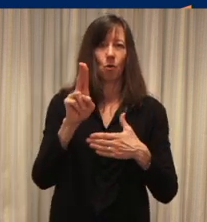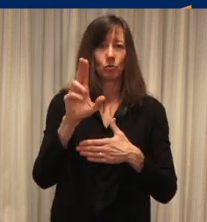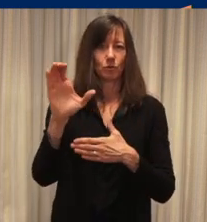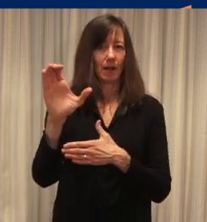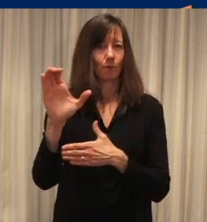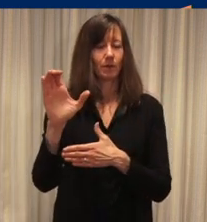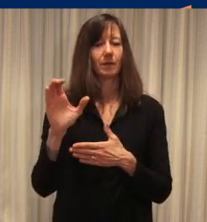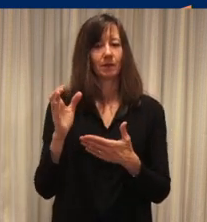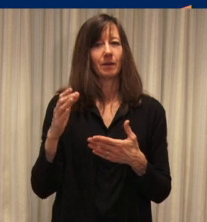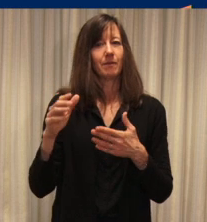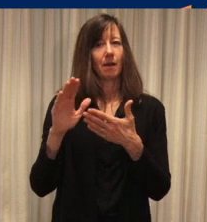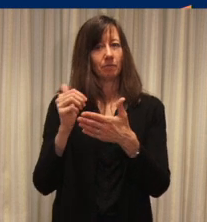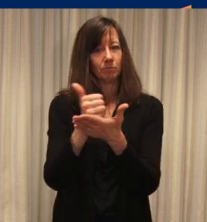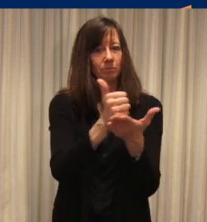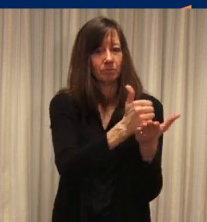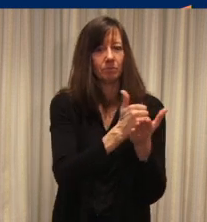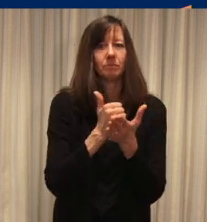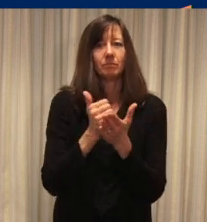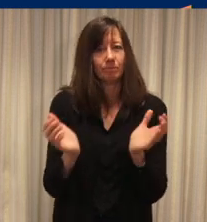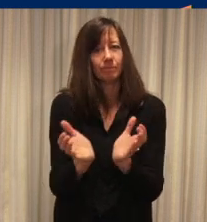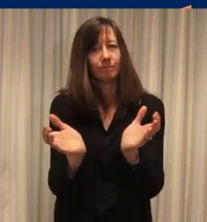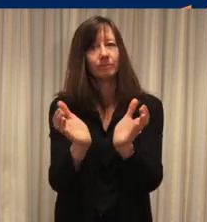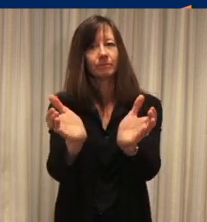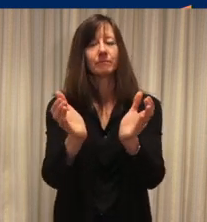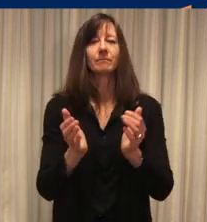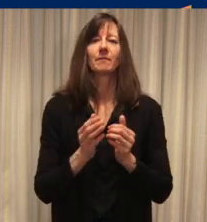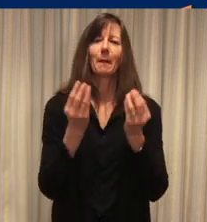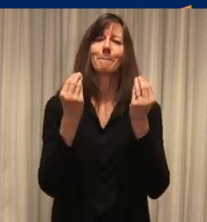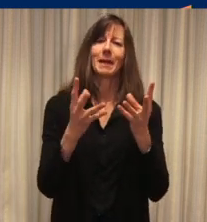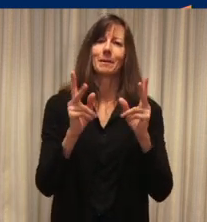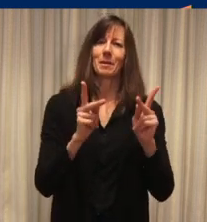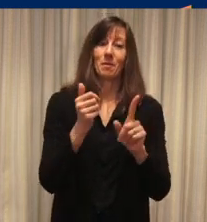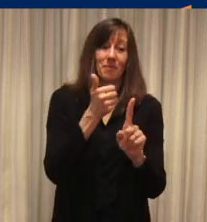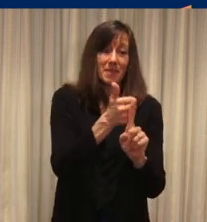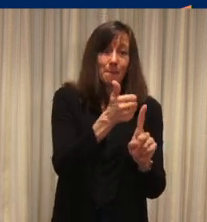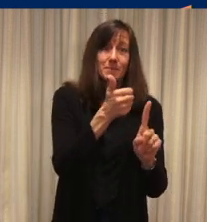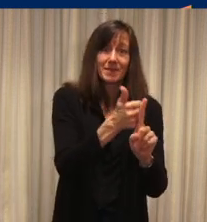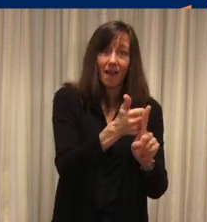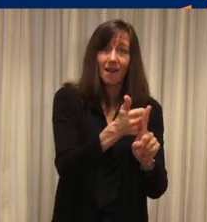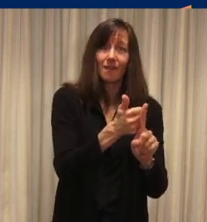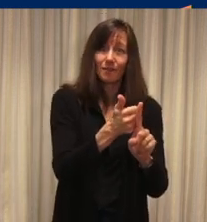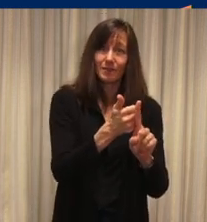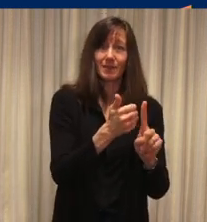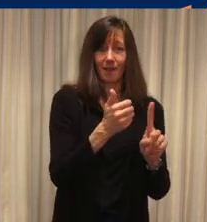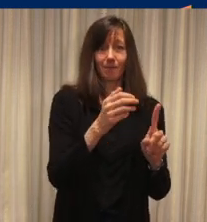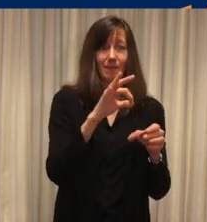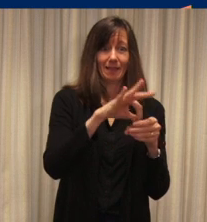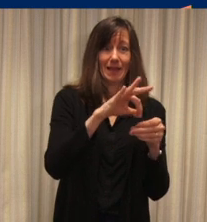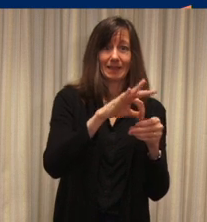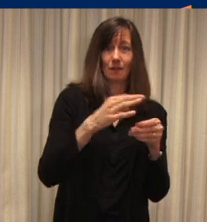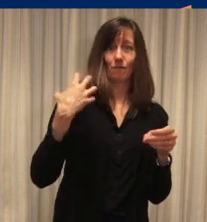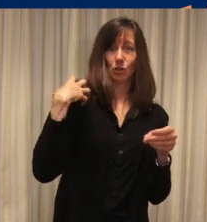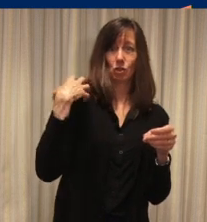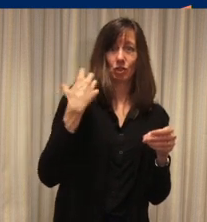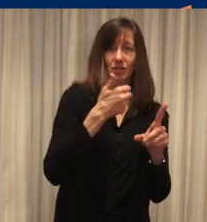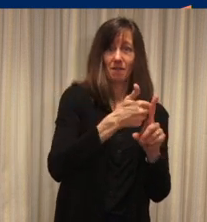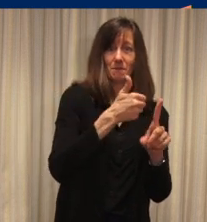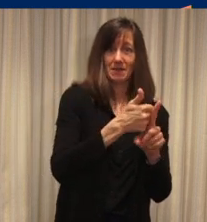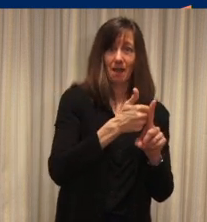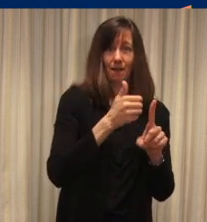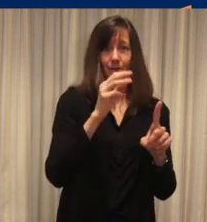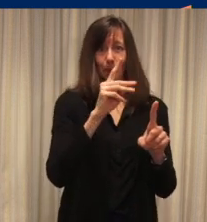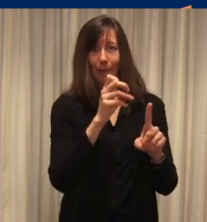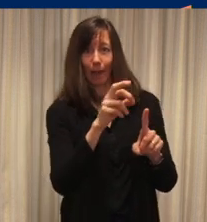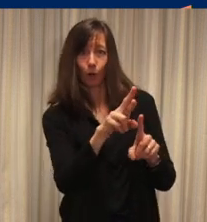elected leaders at the town and city level are themselves out there delivering these meals, which is absolutely incredible and